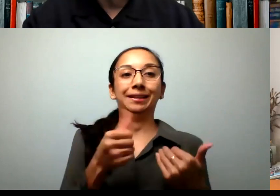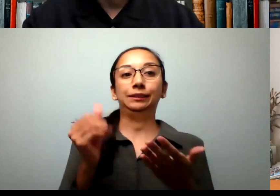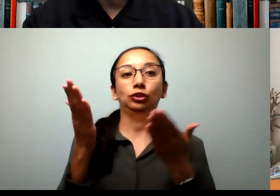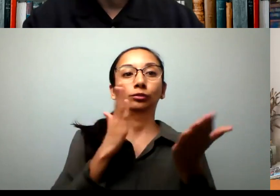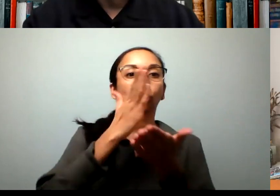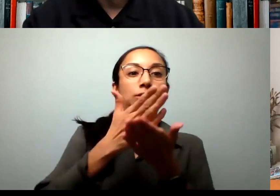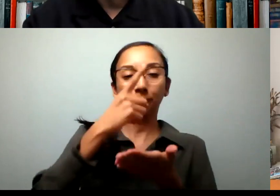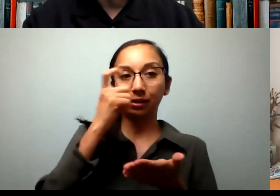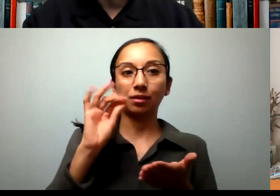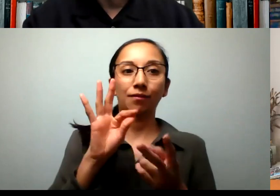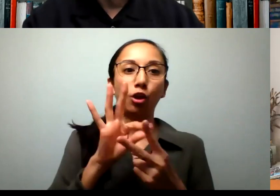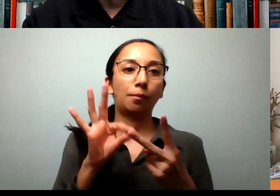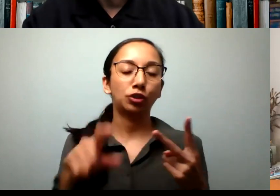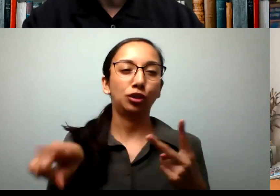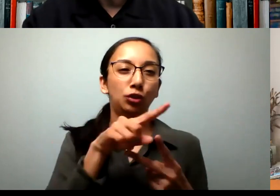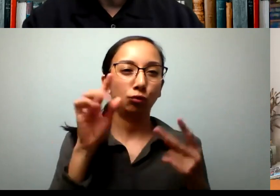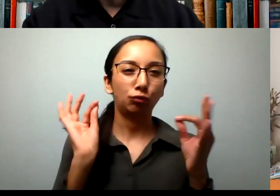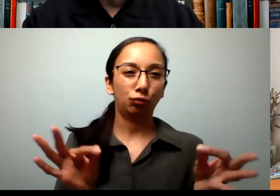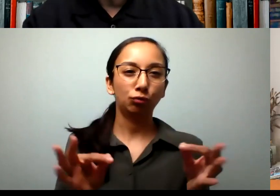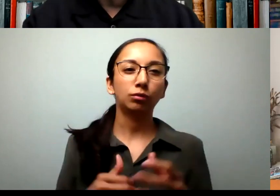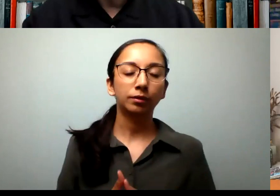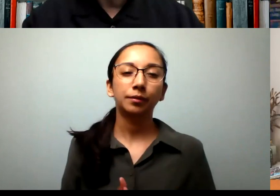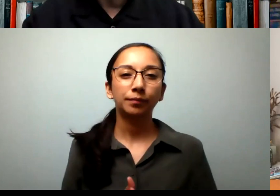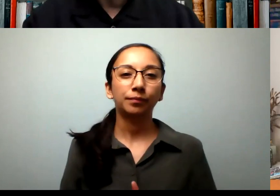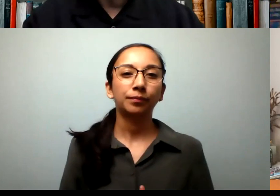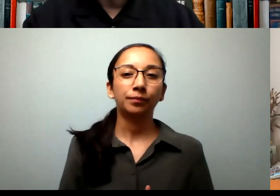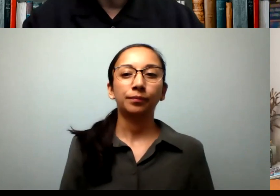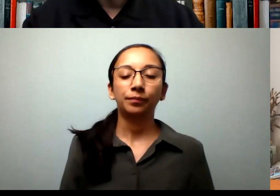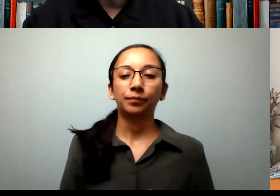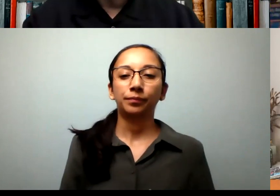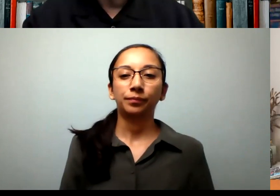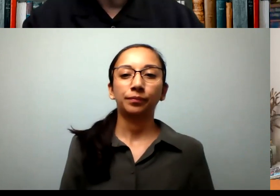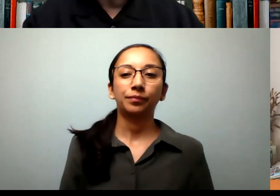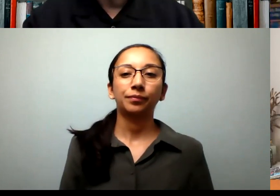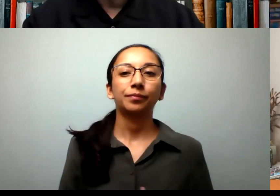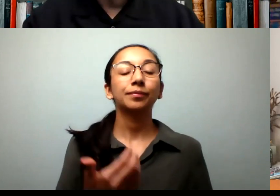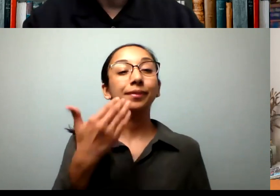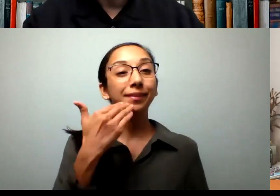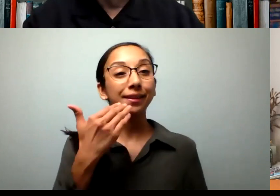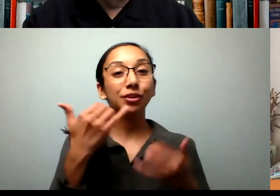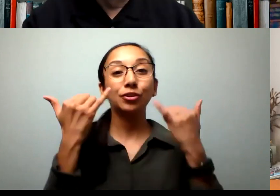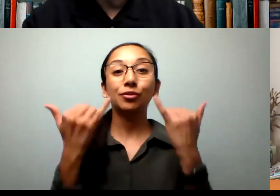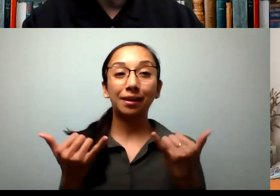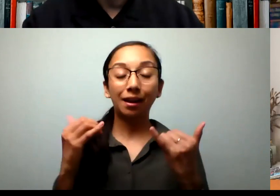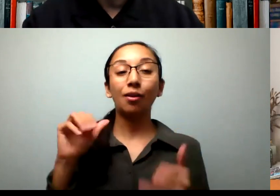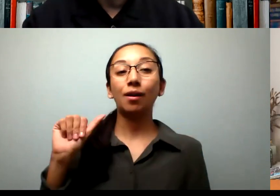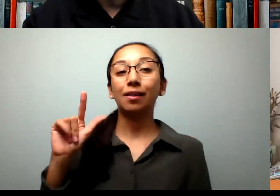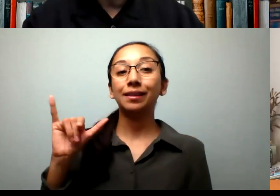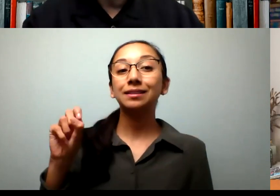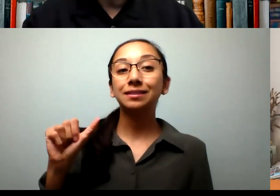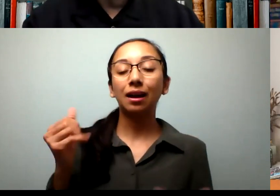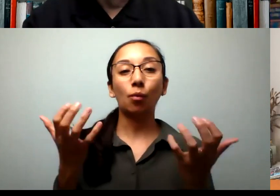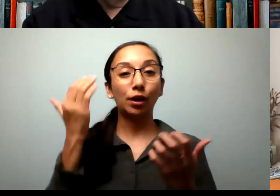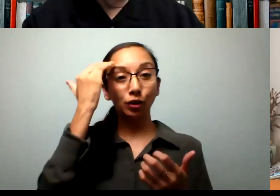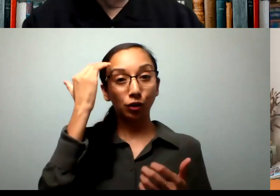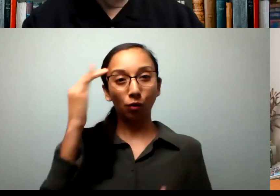the option that a parent chooses. Thank you. And now Elisa wants to know what